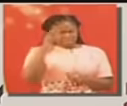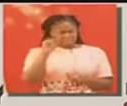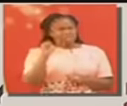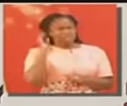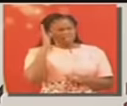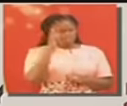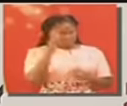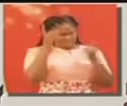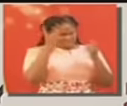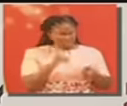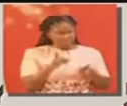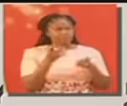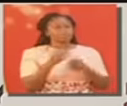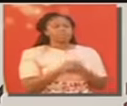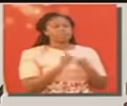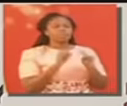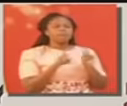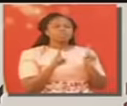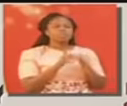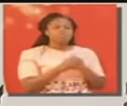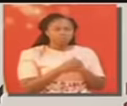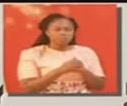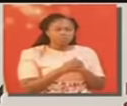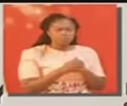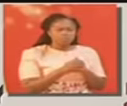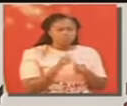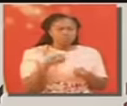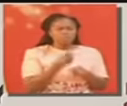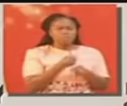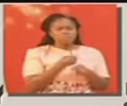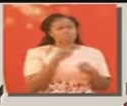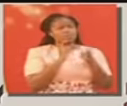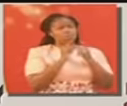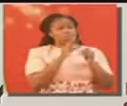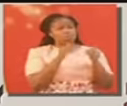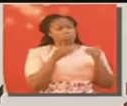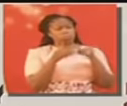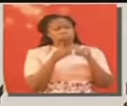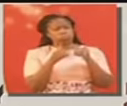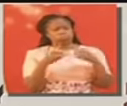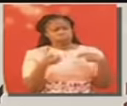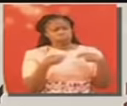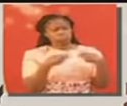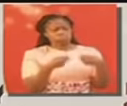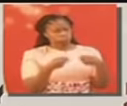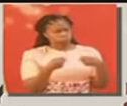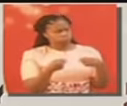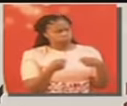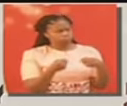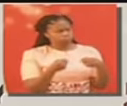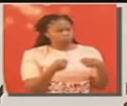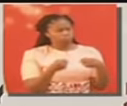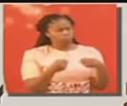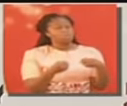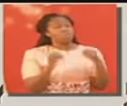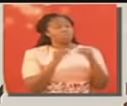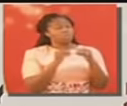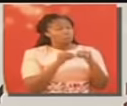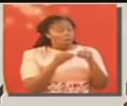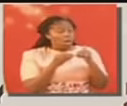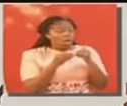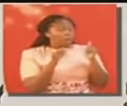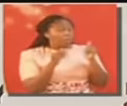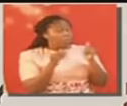But what you will look at, and as public health persons will tell you, the more you open up and the more people